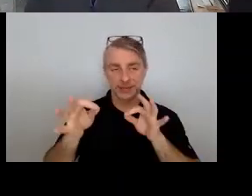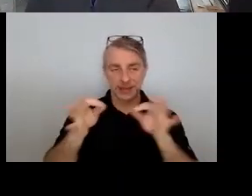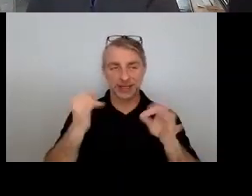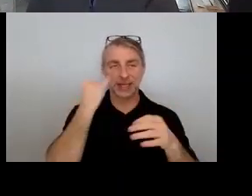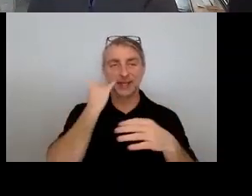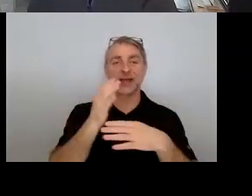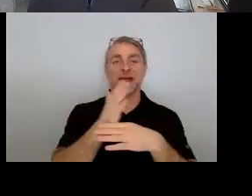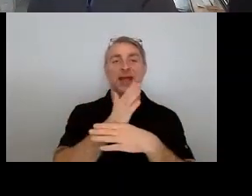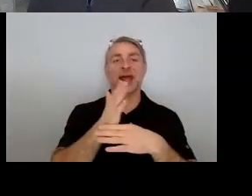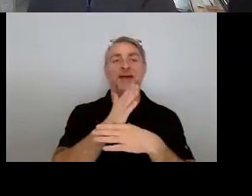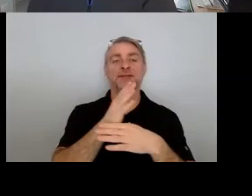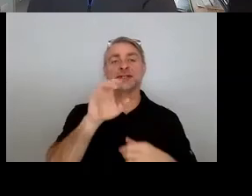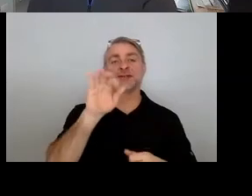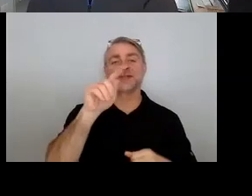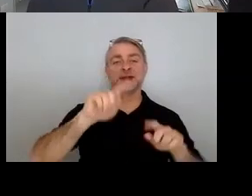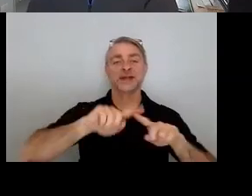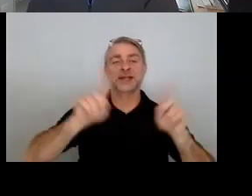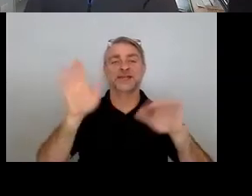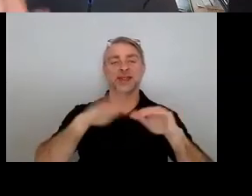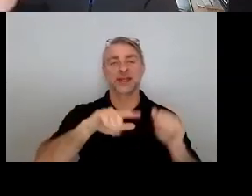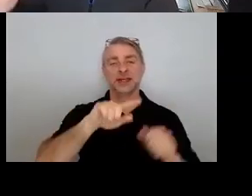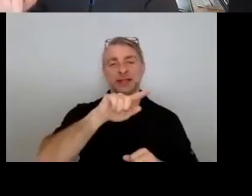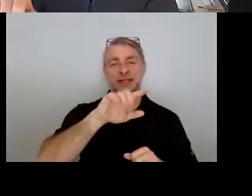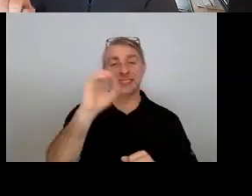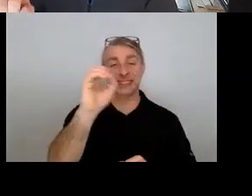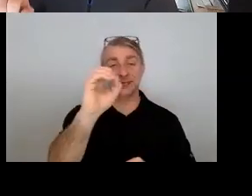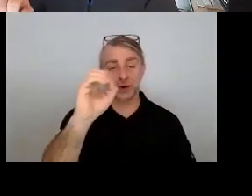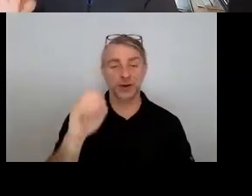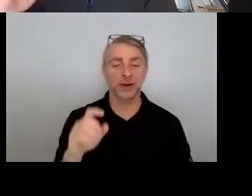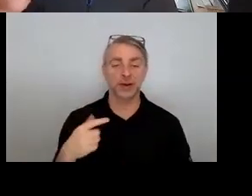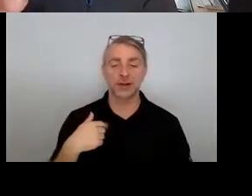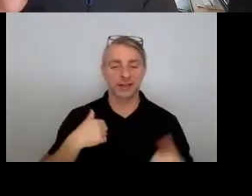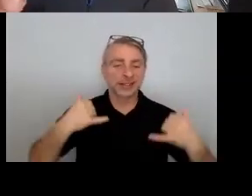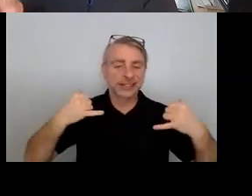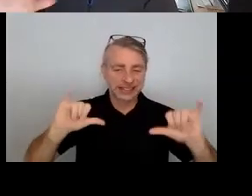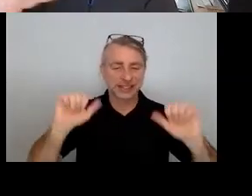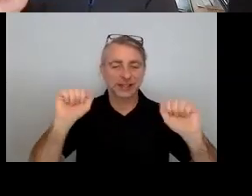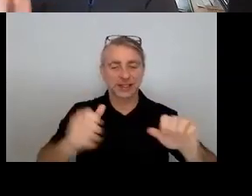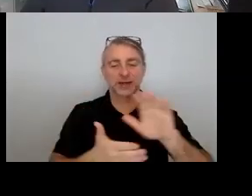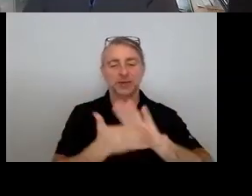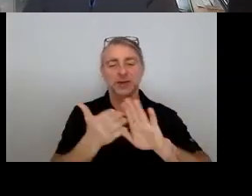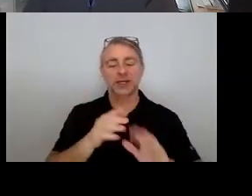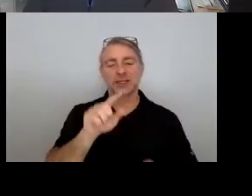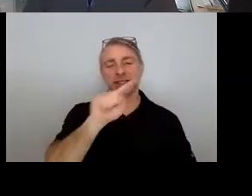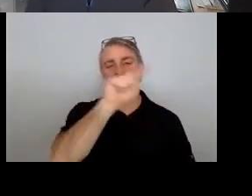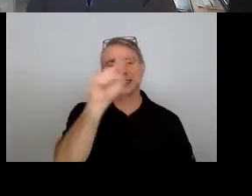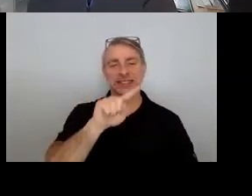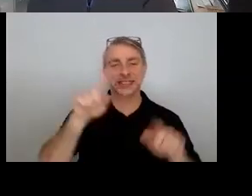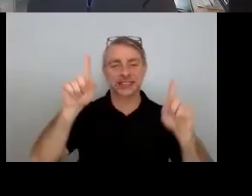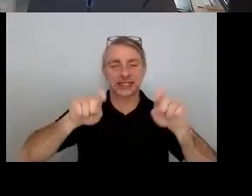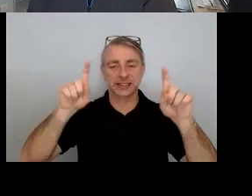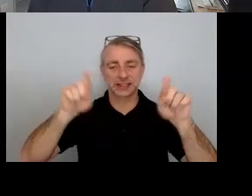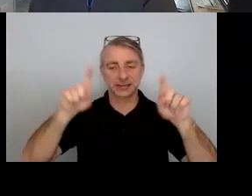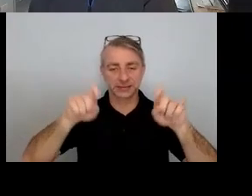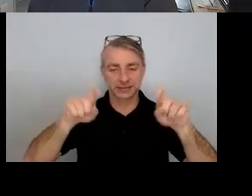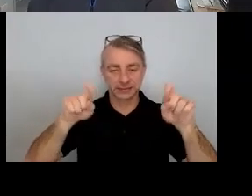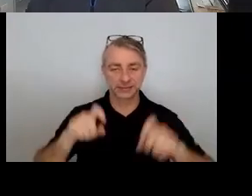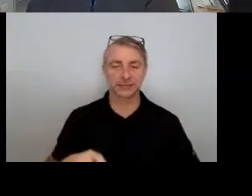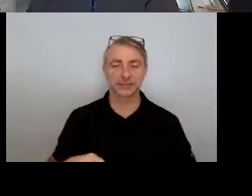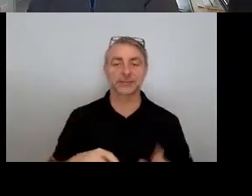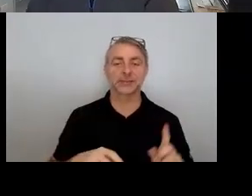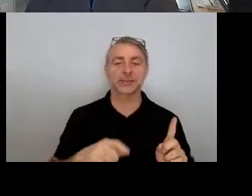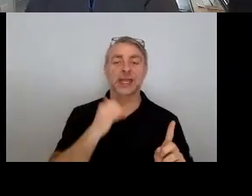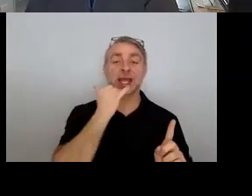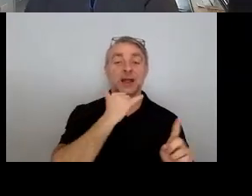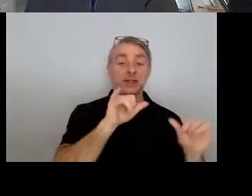we can formalize a z-test. So we take the absolute value of our effect size and divide by the standard error that we